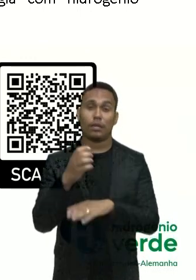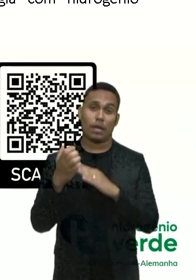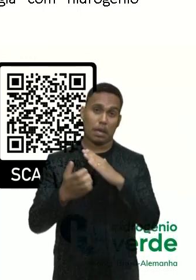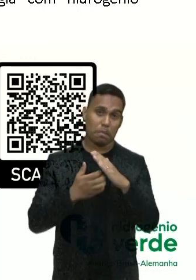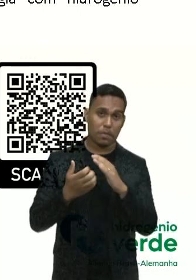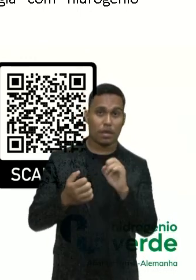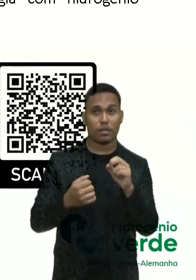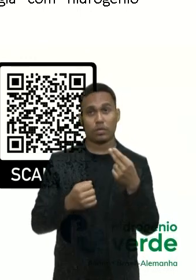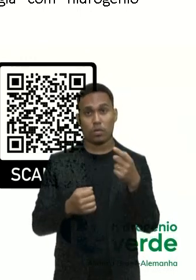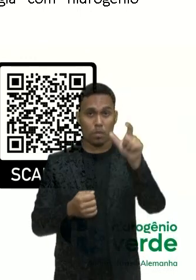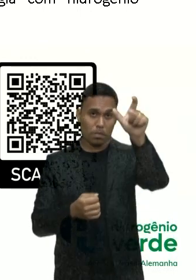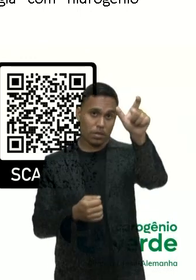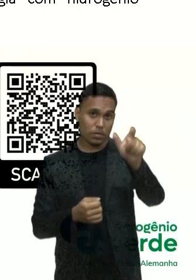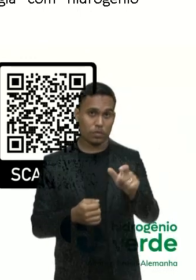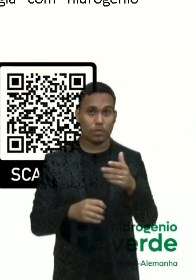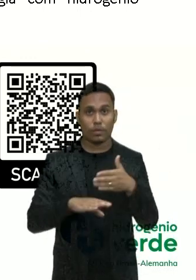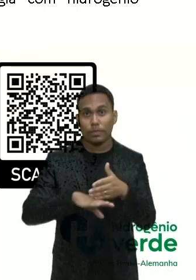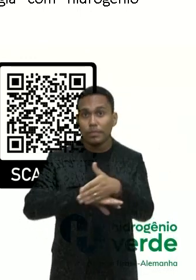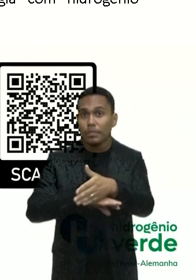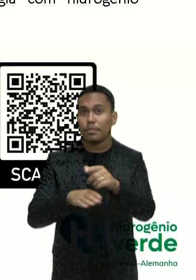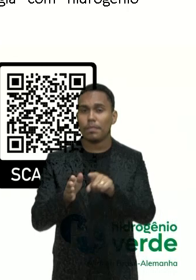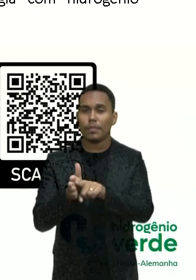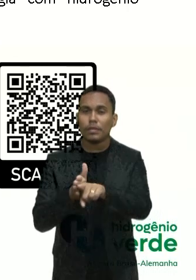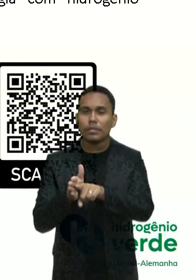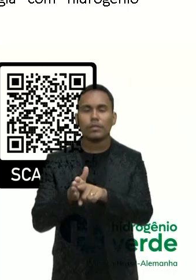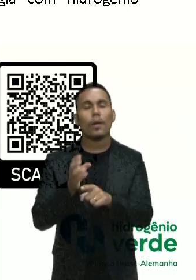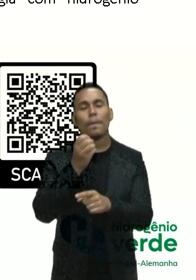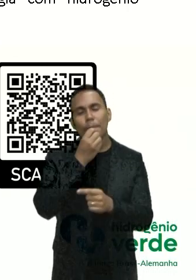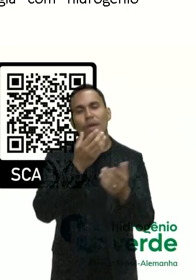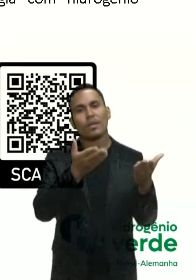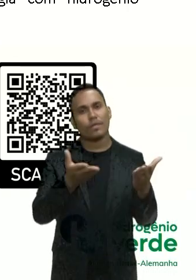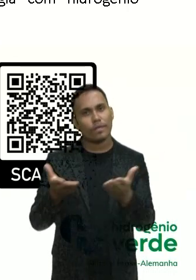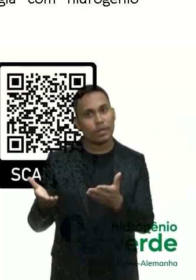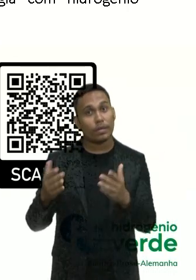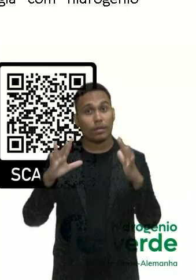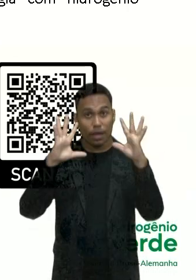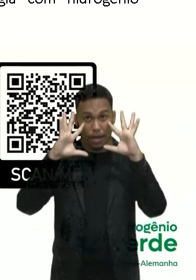as a startup or as an enthusiast, welcome.